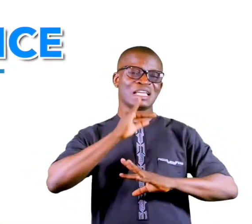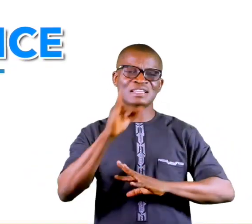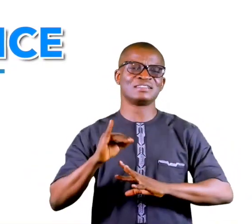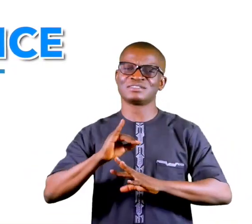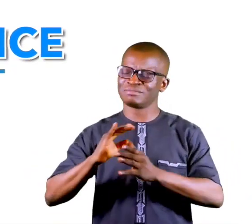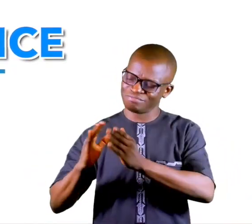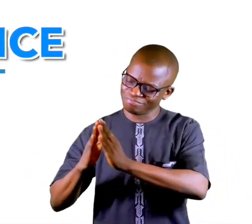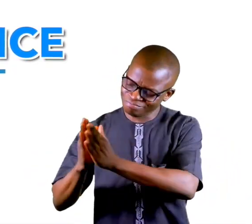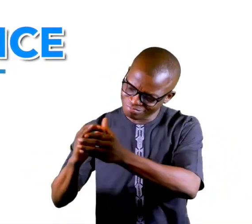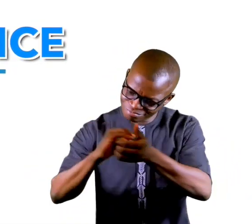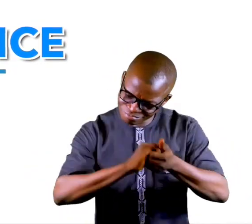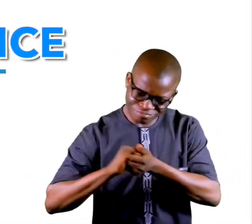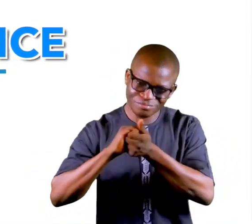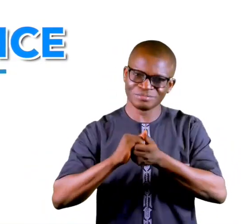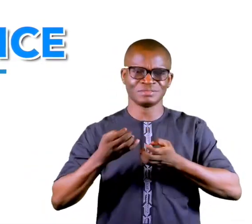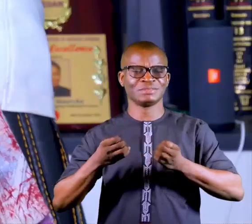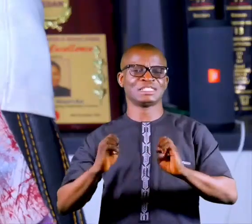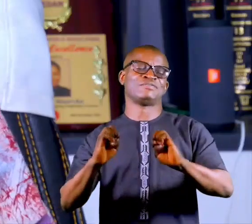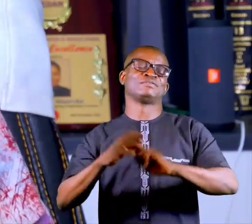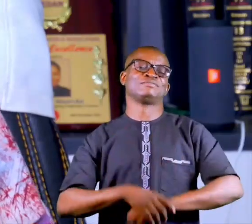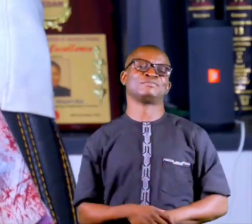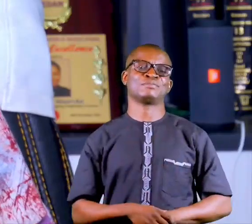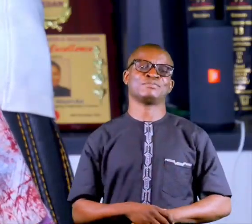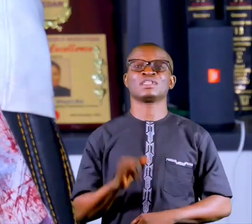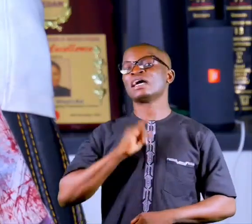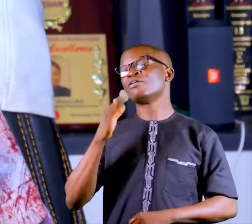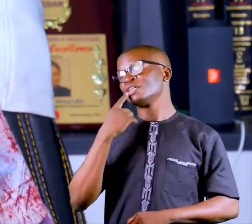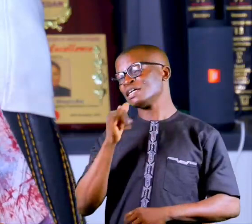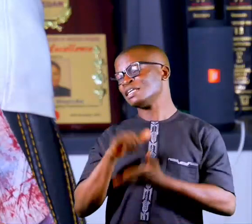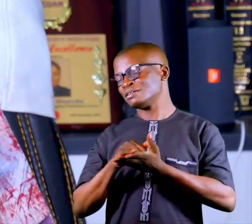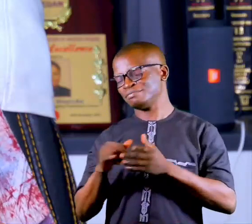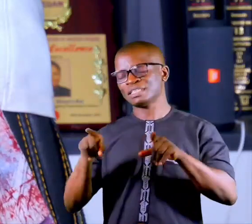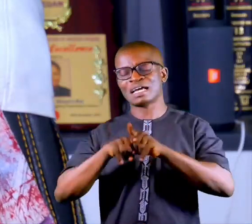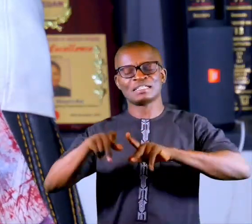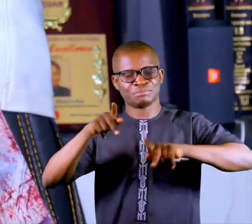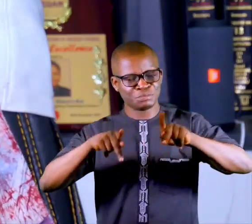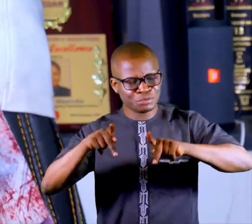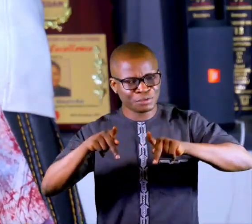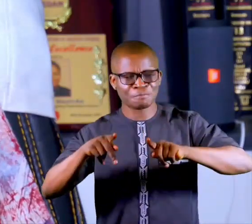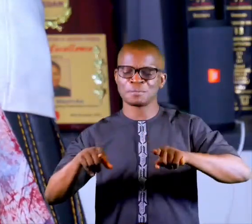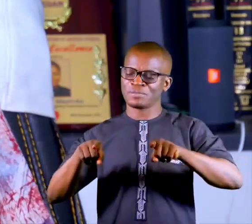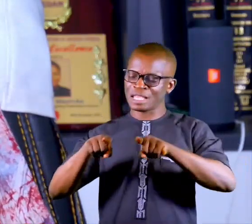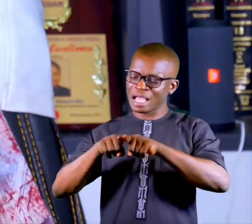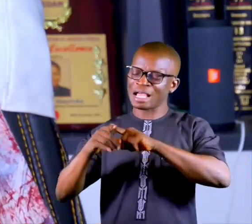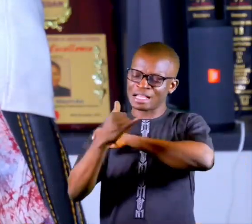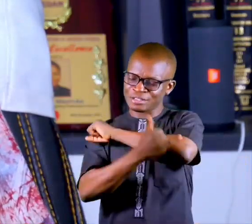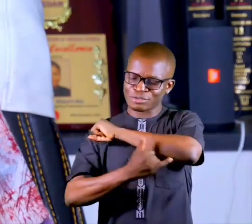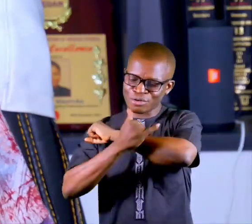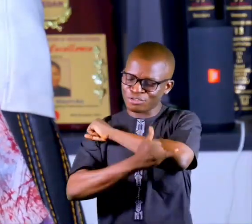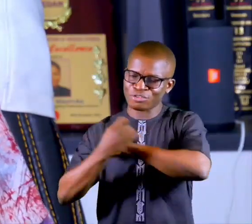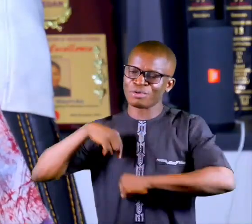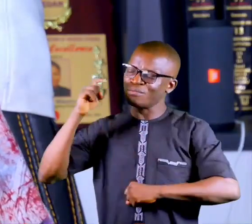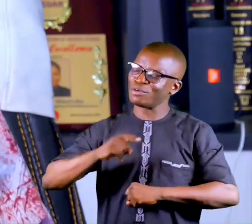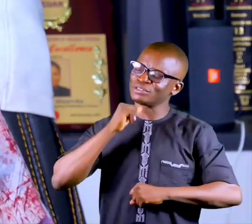violence is a collective effort. I would say that as a people, as a country, we